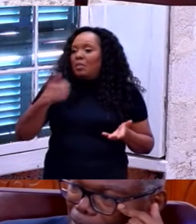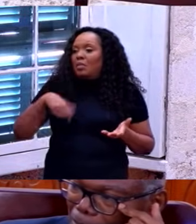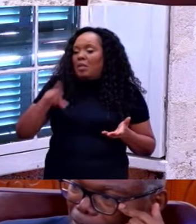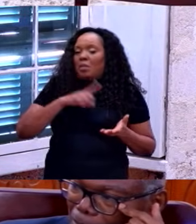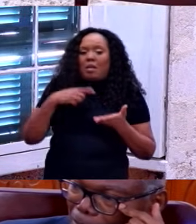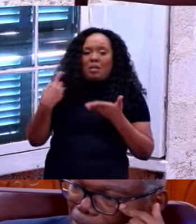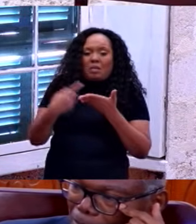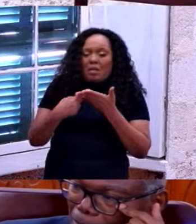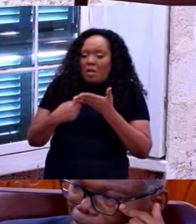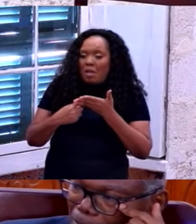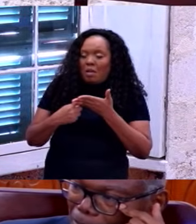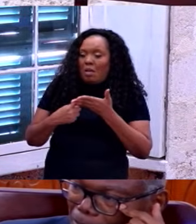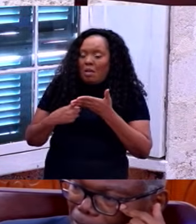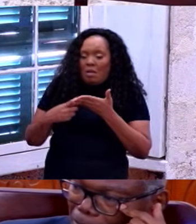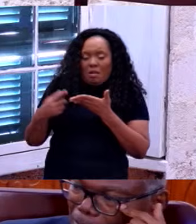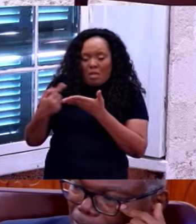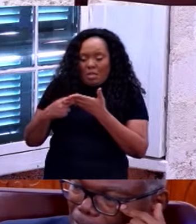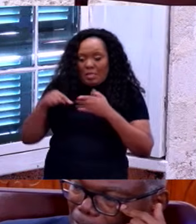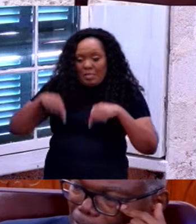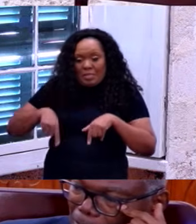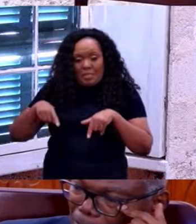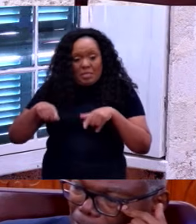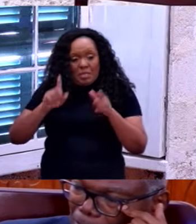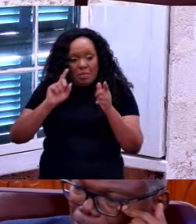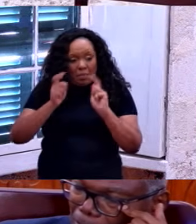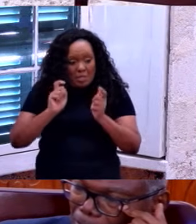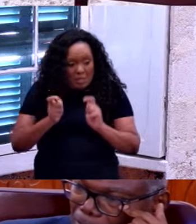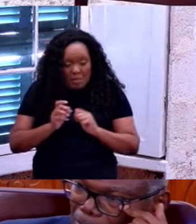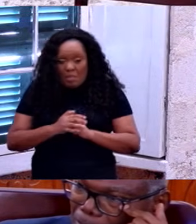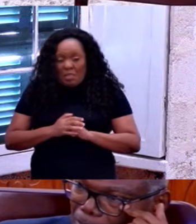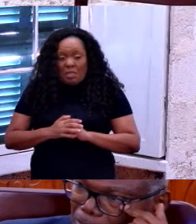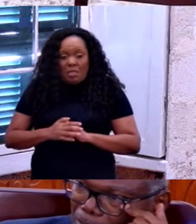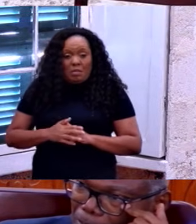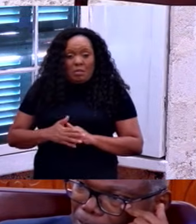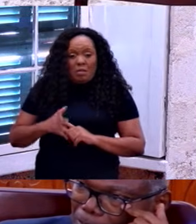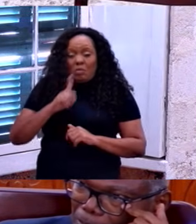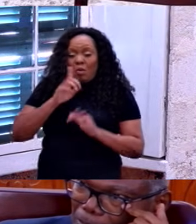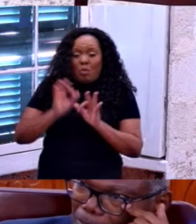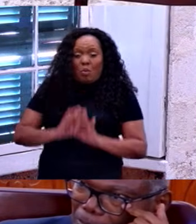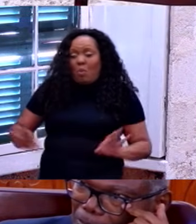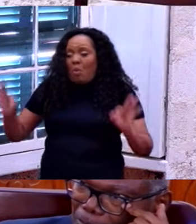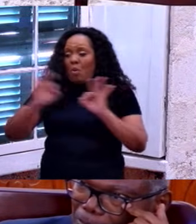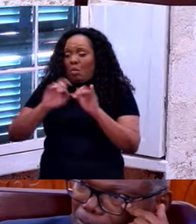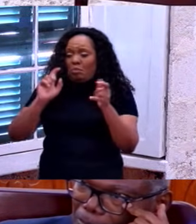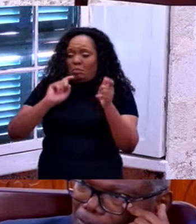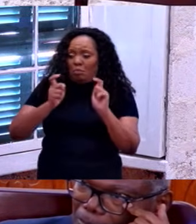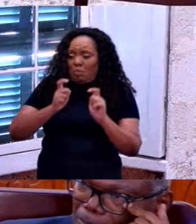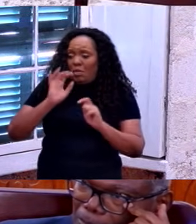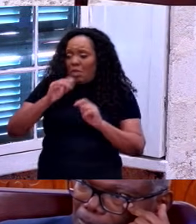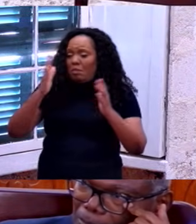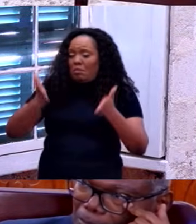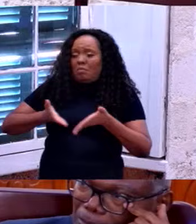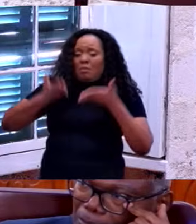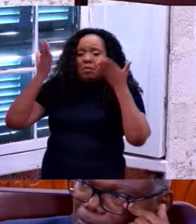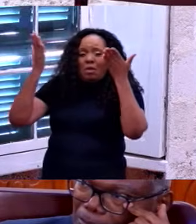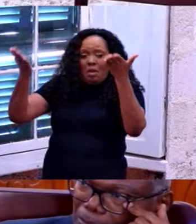the significant changes that have been recommended over the course of the report.